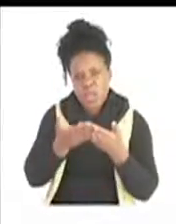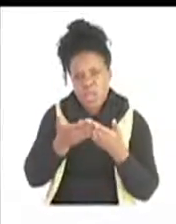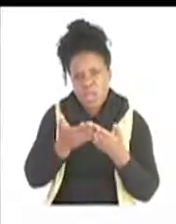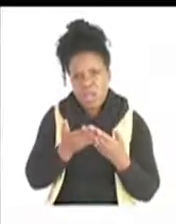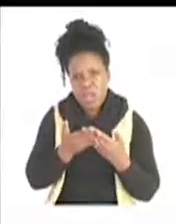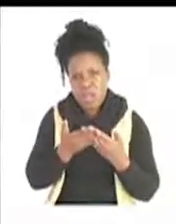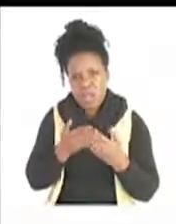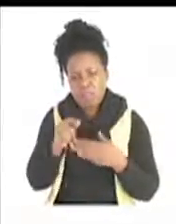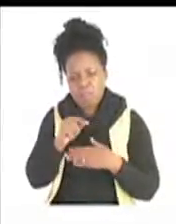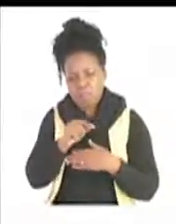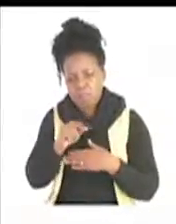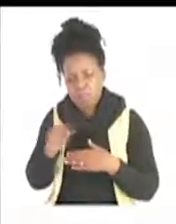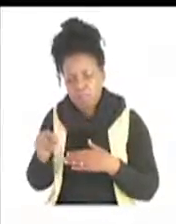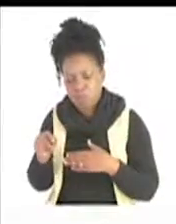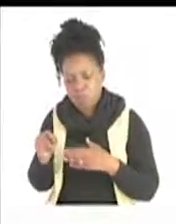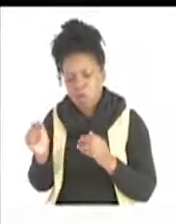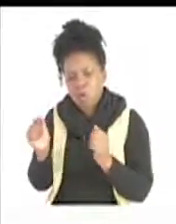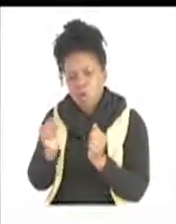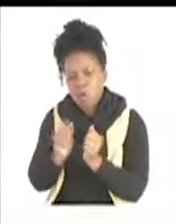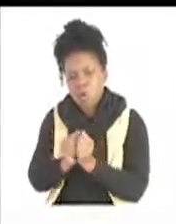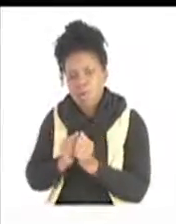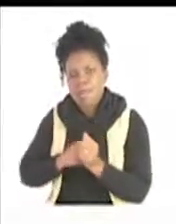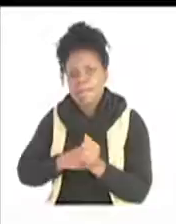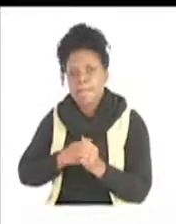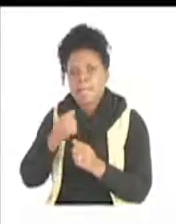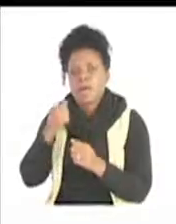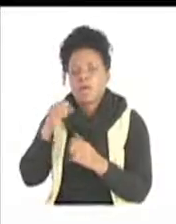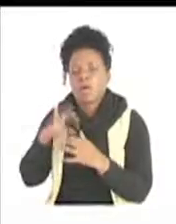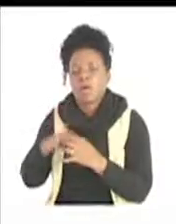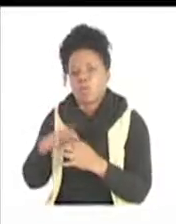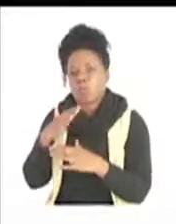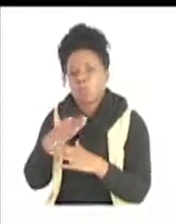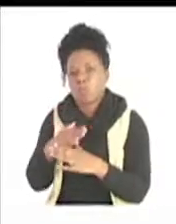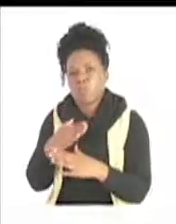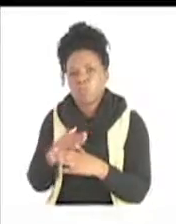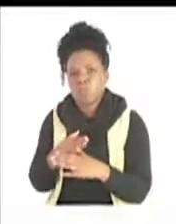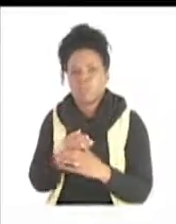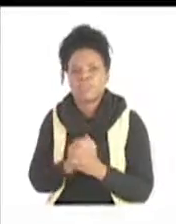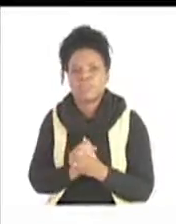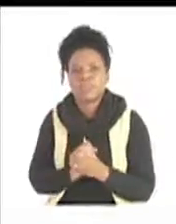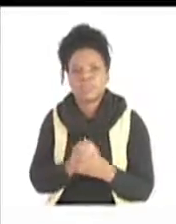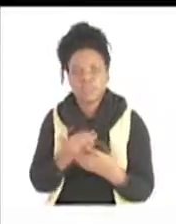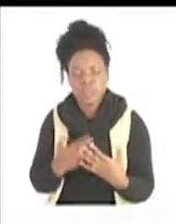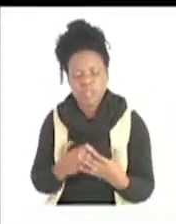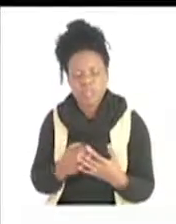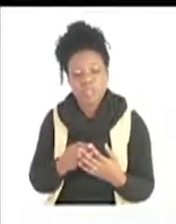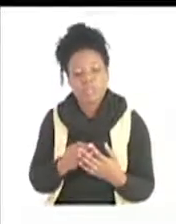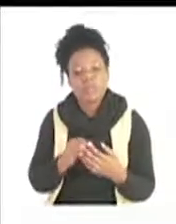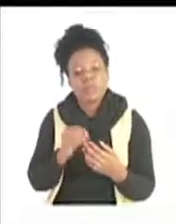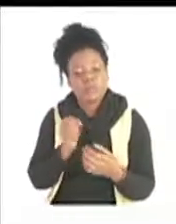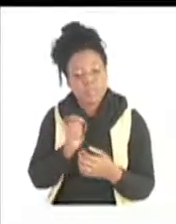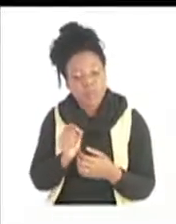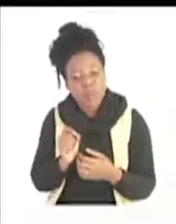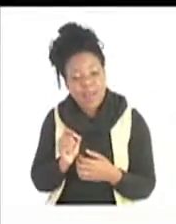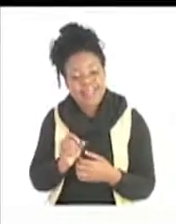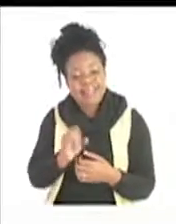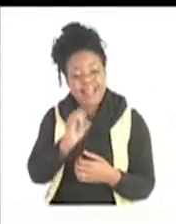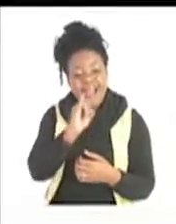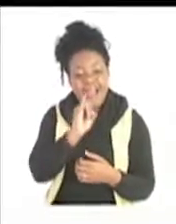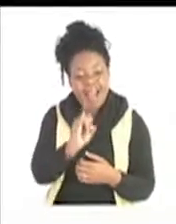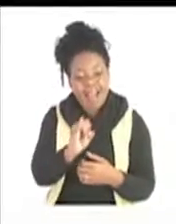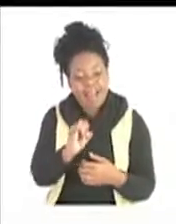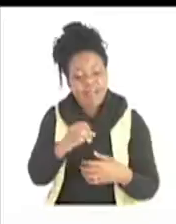with my homework. So you will have to fill in one of the personal pronouns, whether it